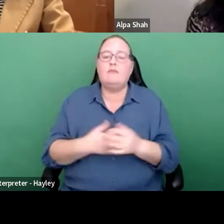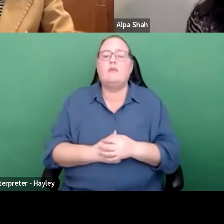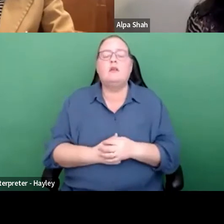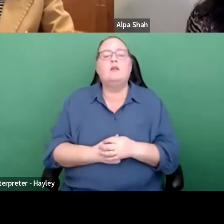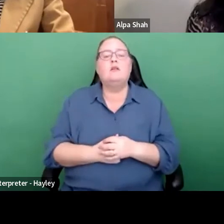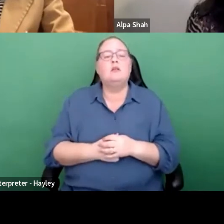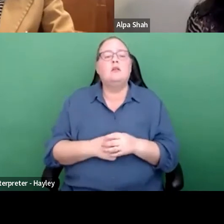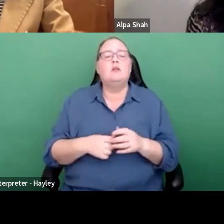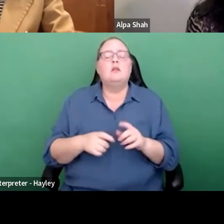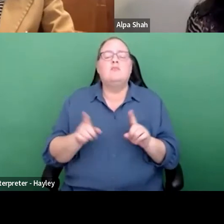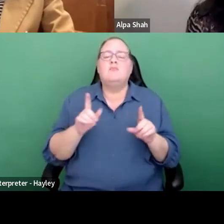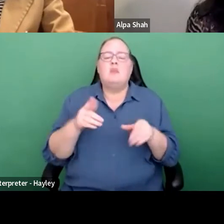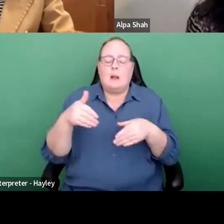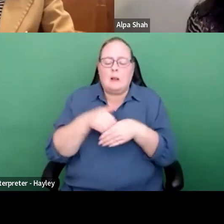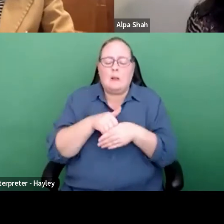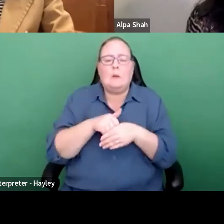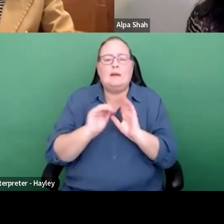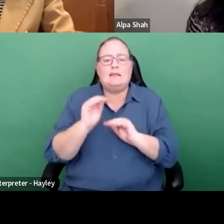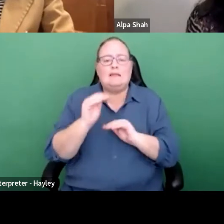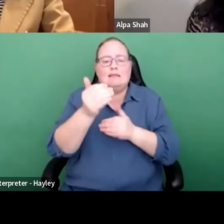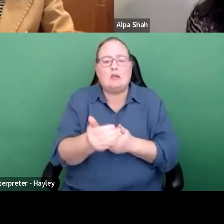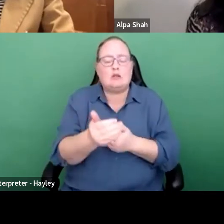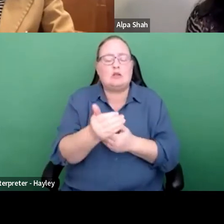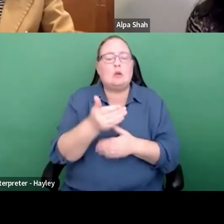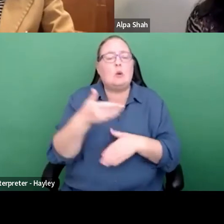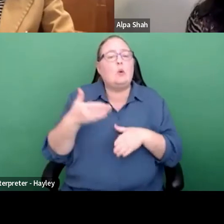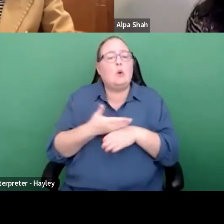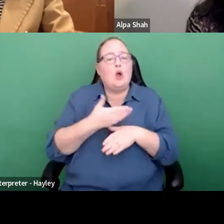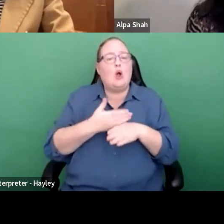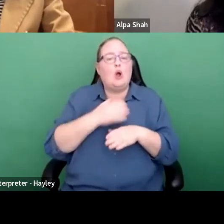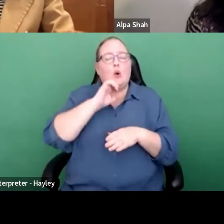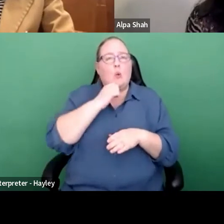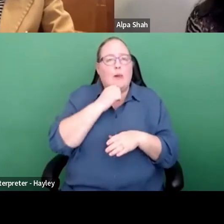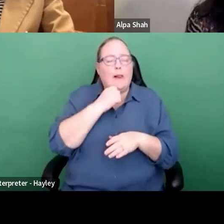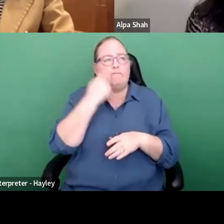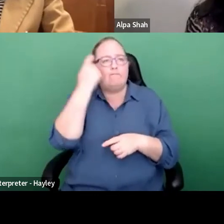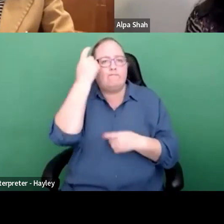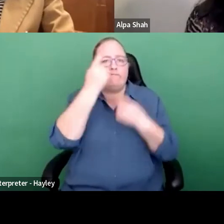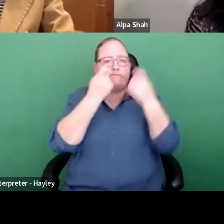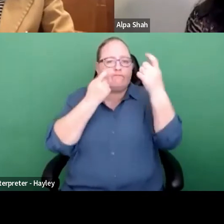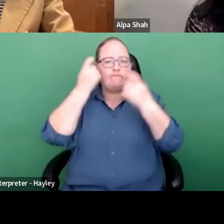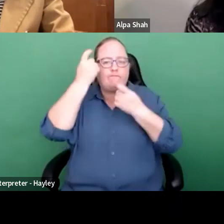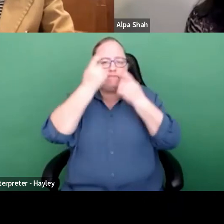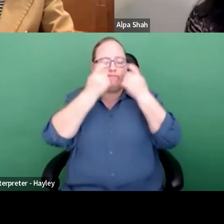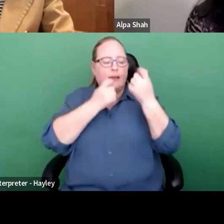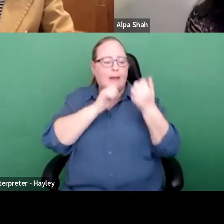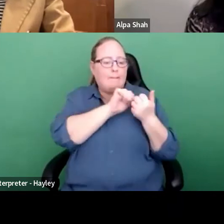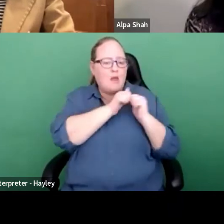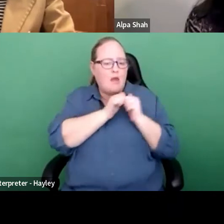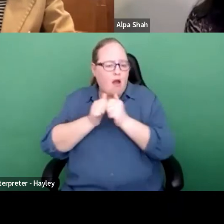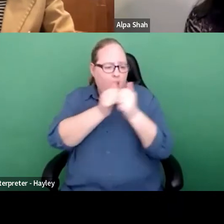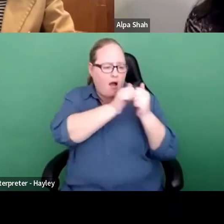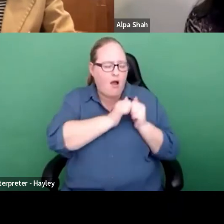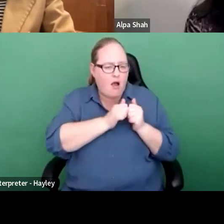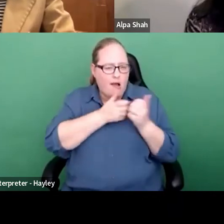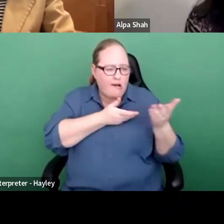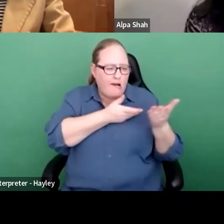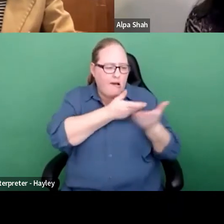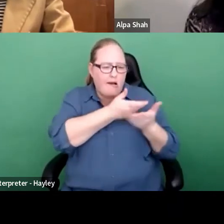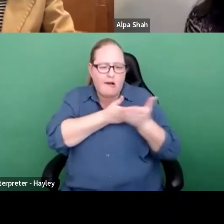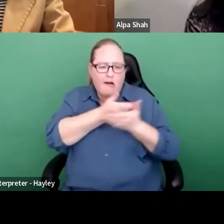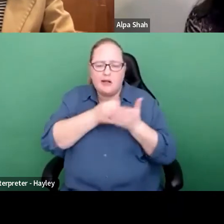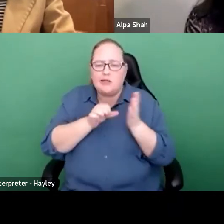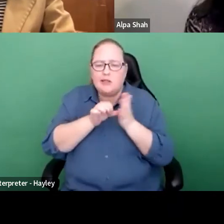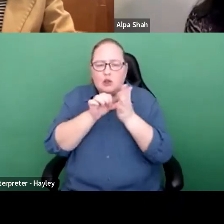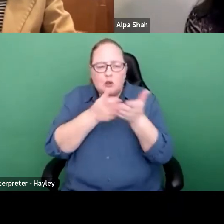challenge themselves and each other and reflect on fraught issues through a kind of peer-led dialogue. To that, I would insert as another